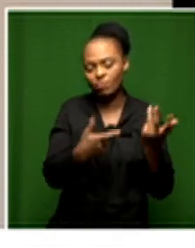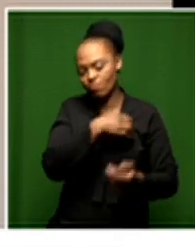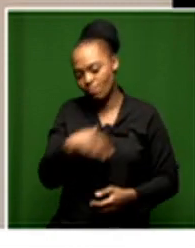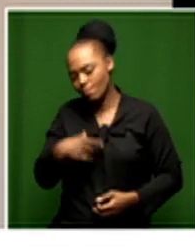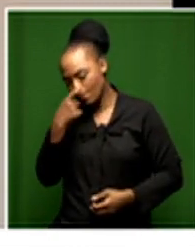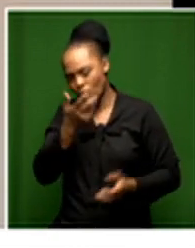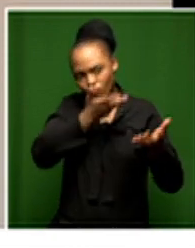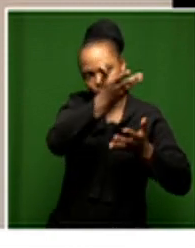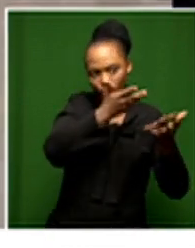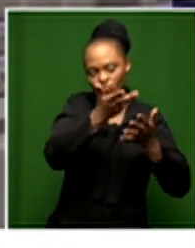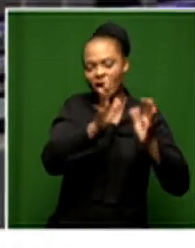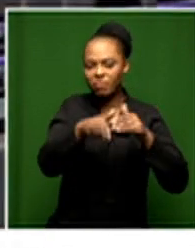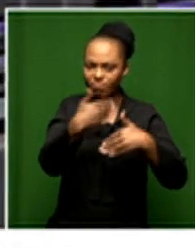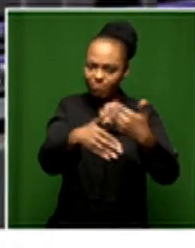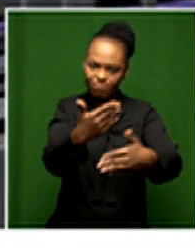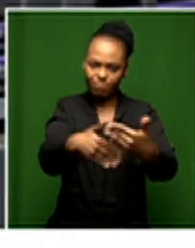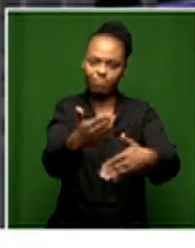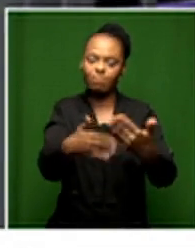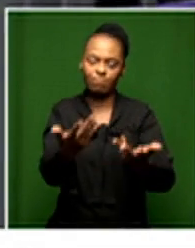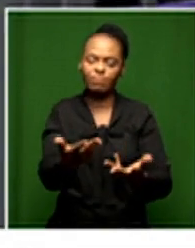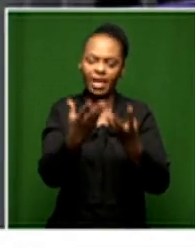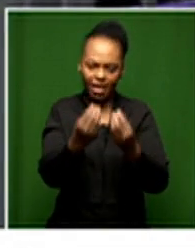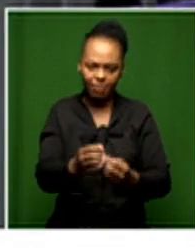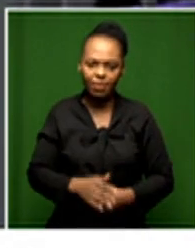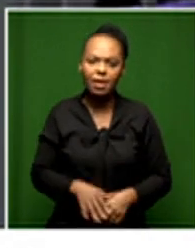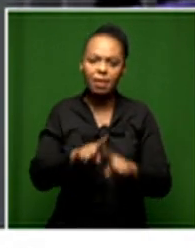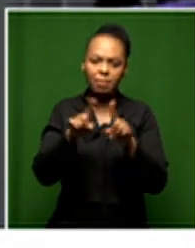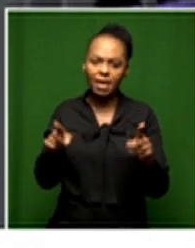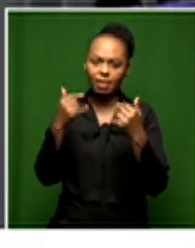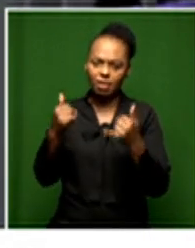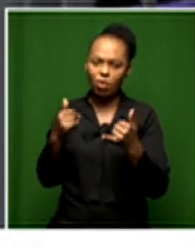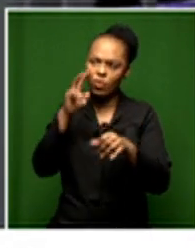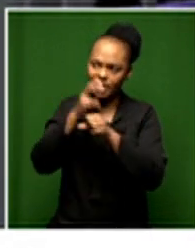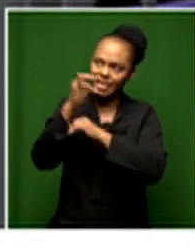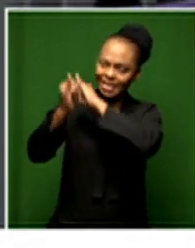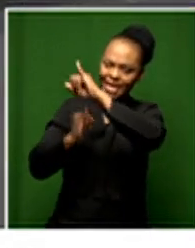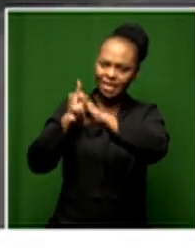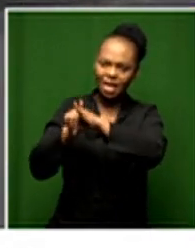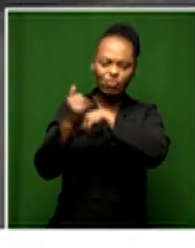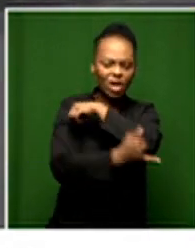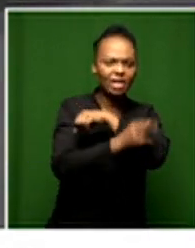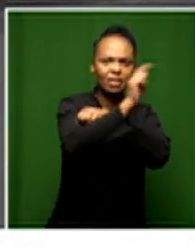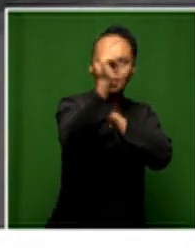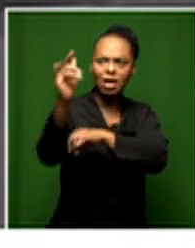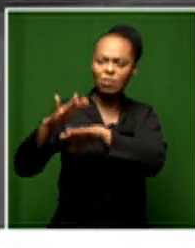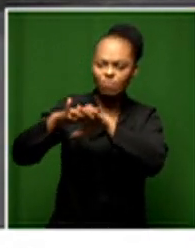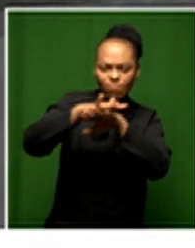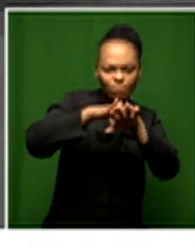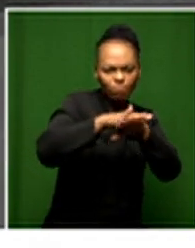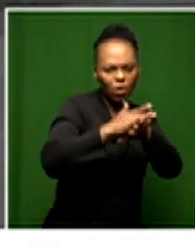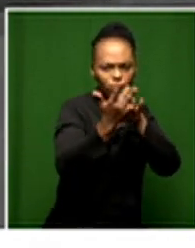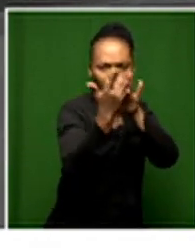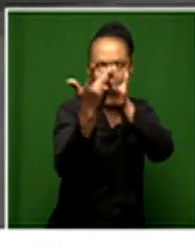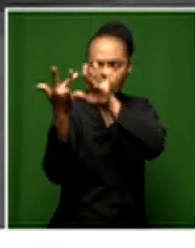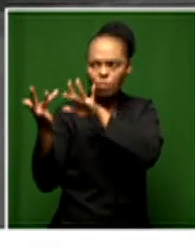is a say, but we would like to rely on the international networks to move forward, because we don't want to create some